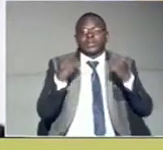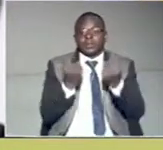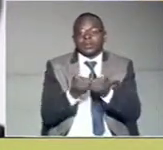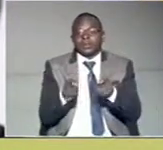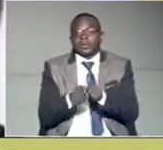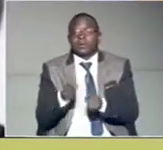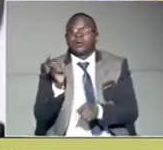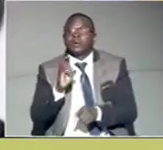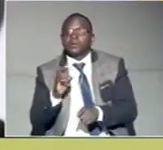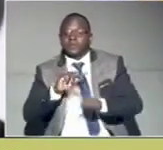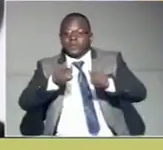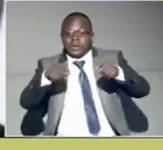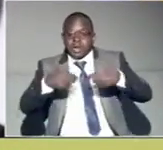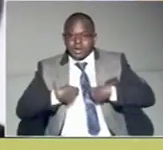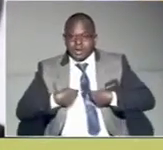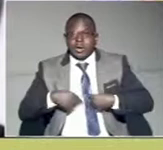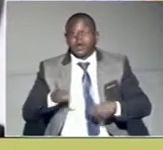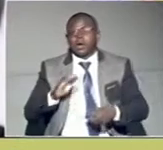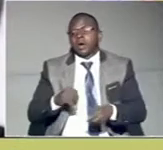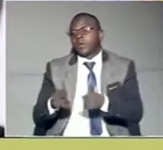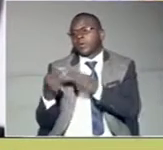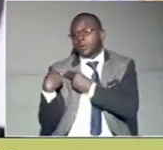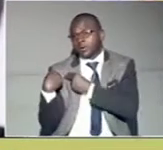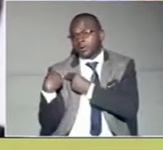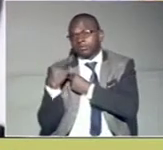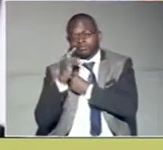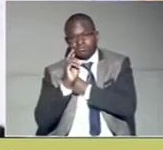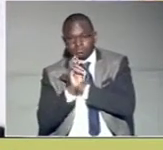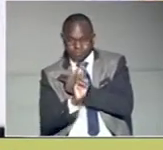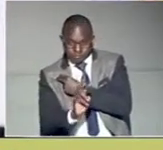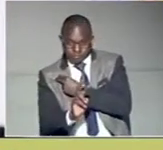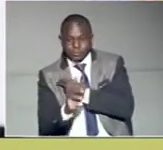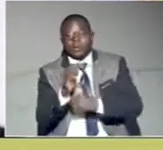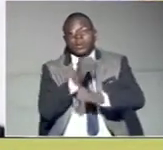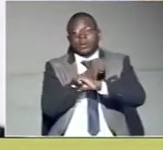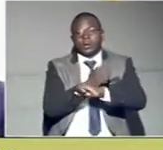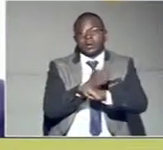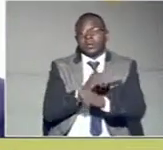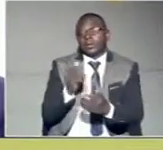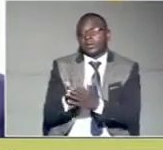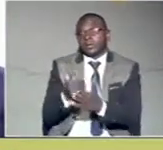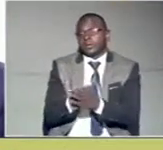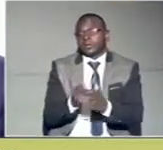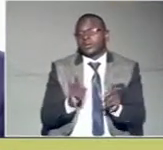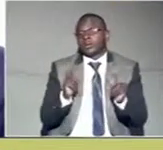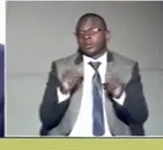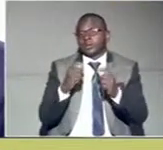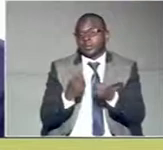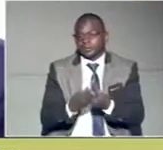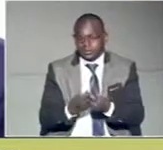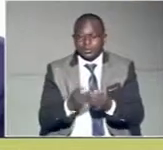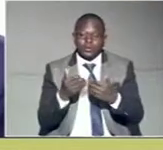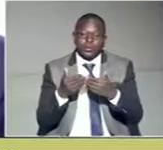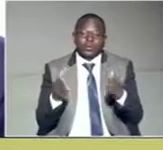to watch over us, it is our job to watch over and protect you too. Facilitating the opening